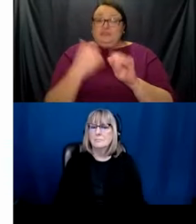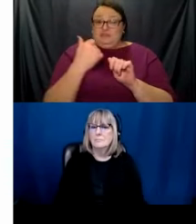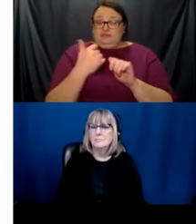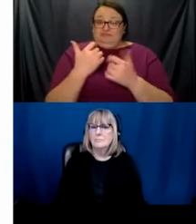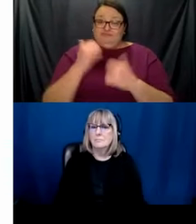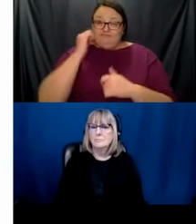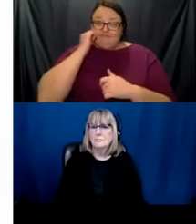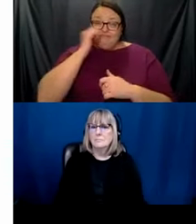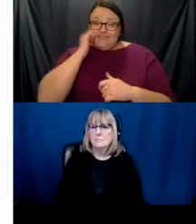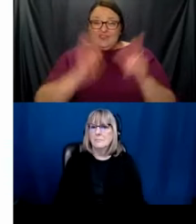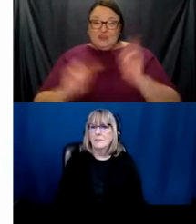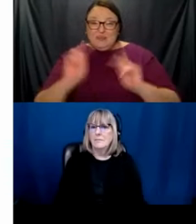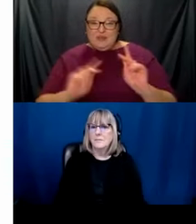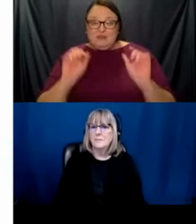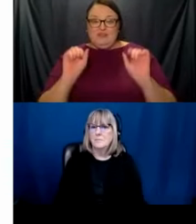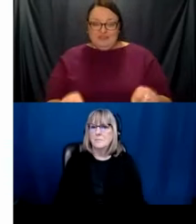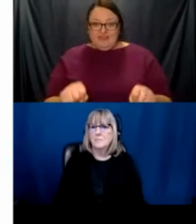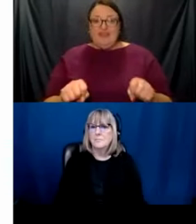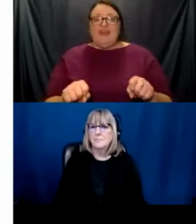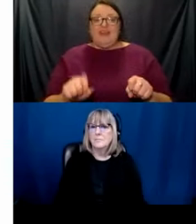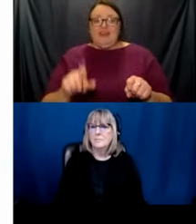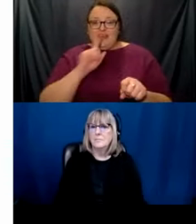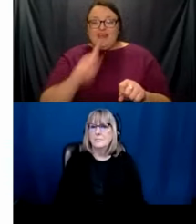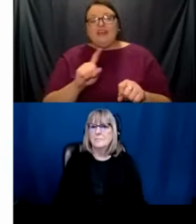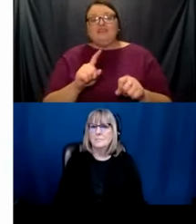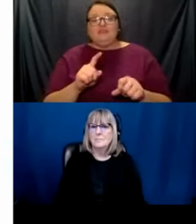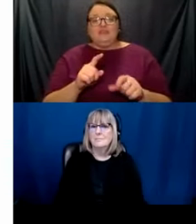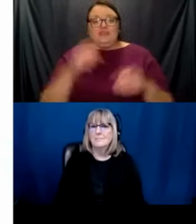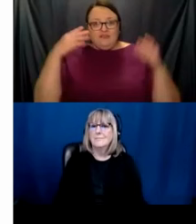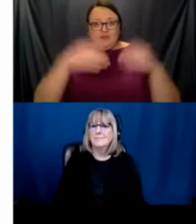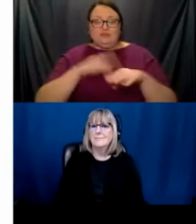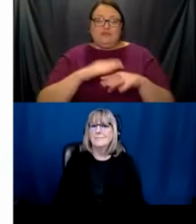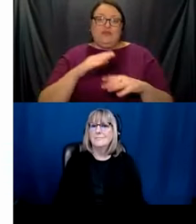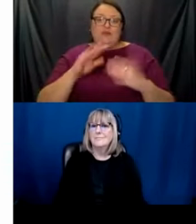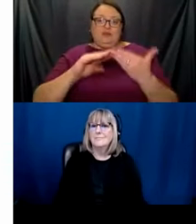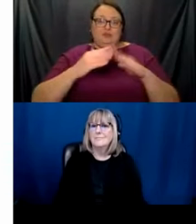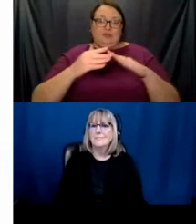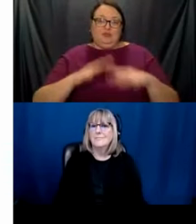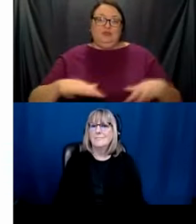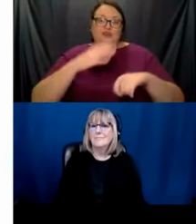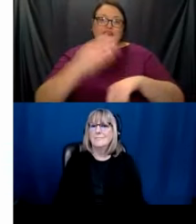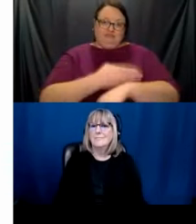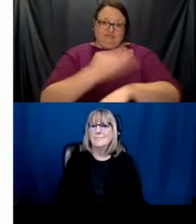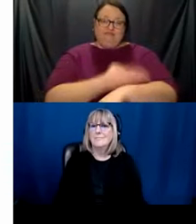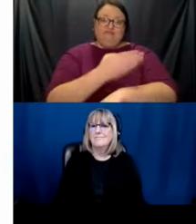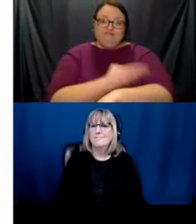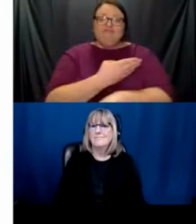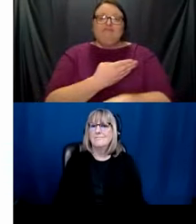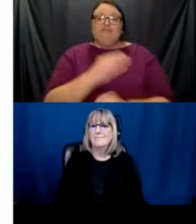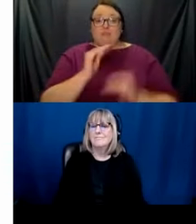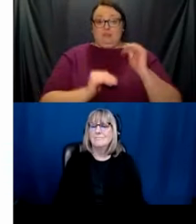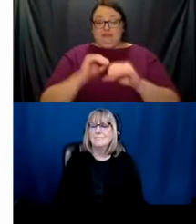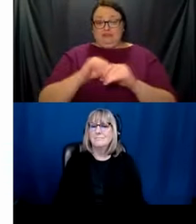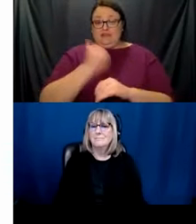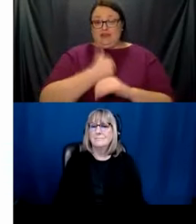everyday people can put their El cambio hand en este edificio in their community, and muestra que buildings in our